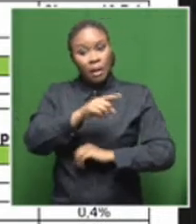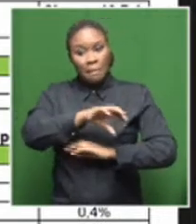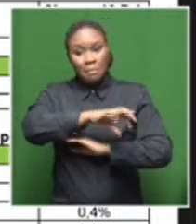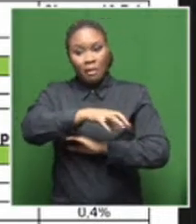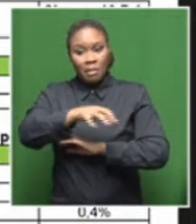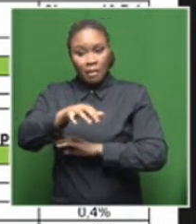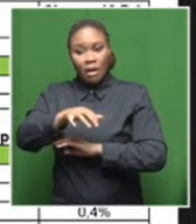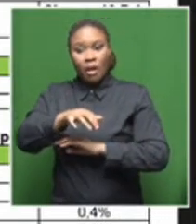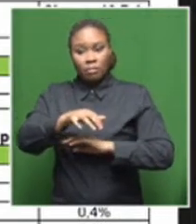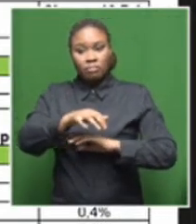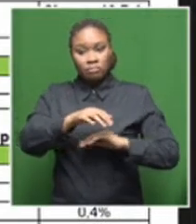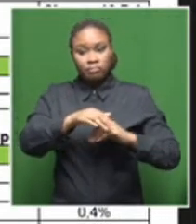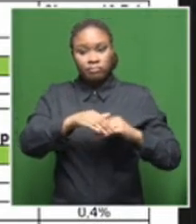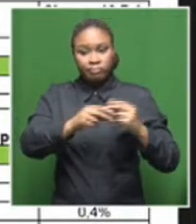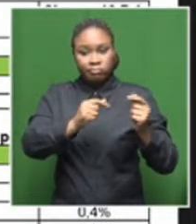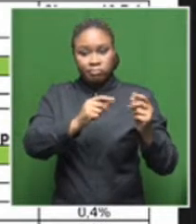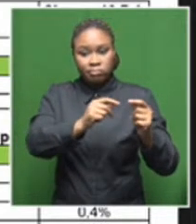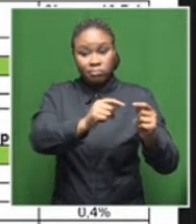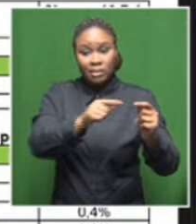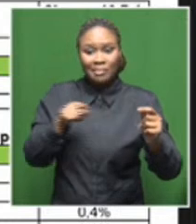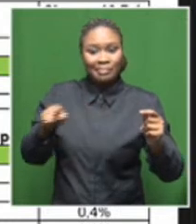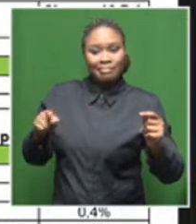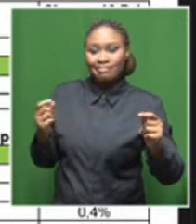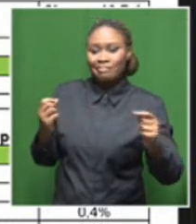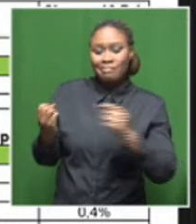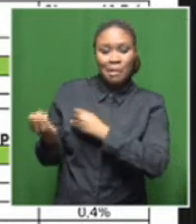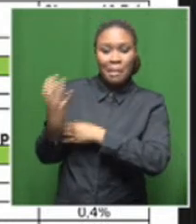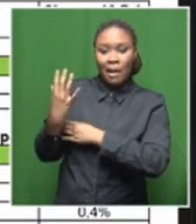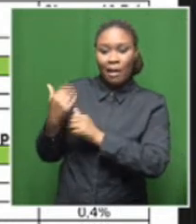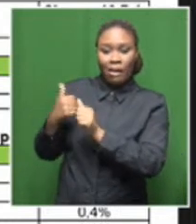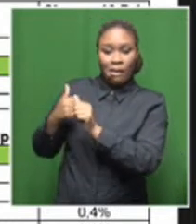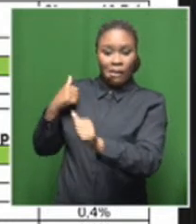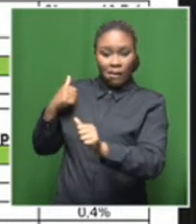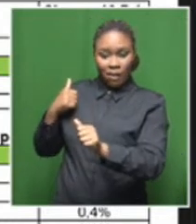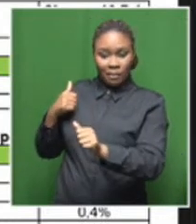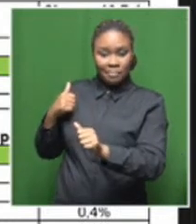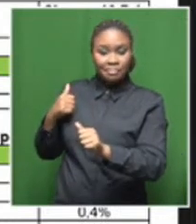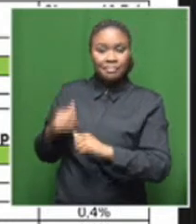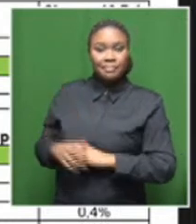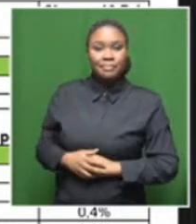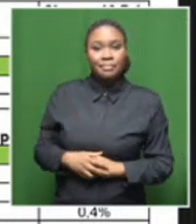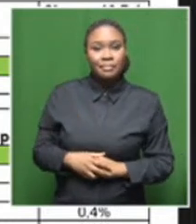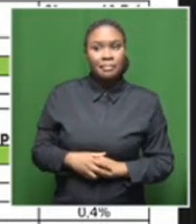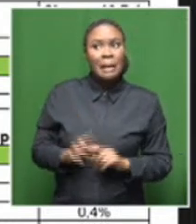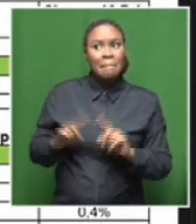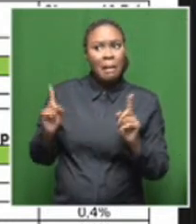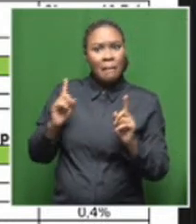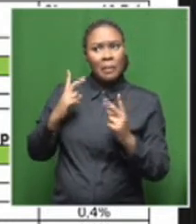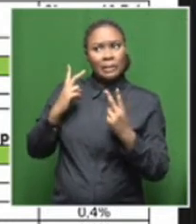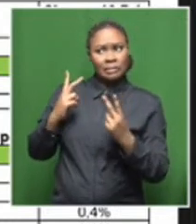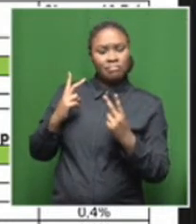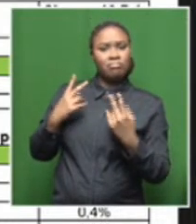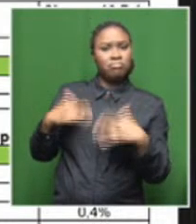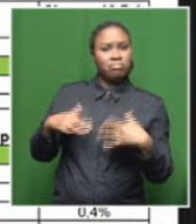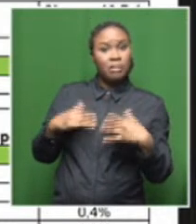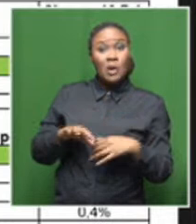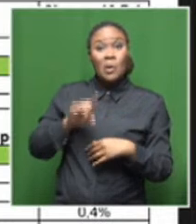some 42% of the total population vaccinated. We saw the largest change,